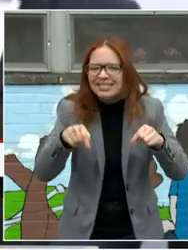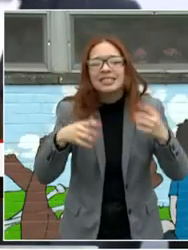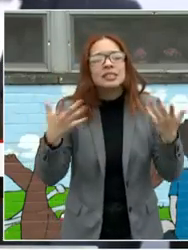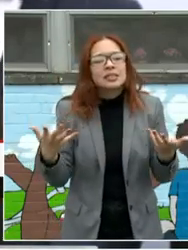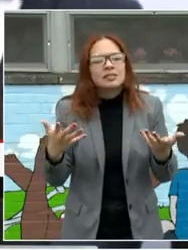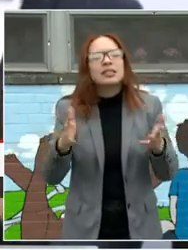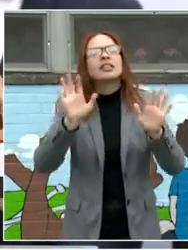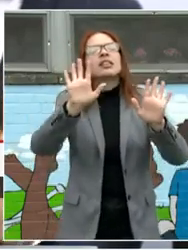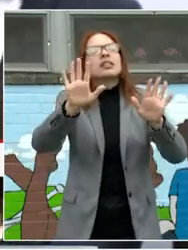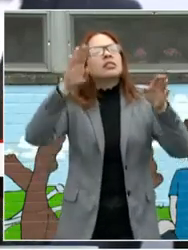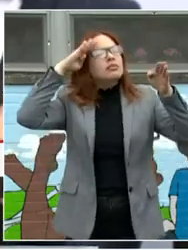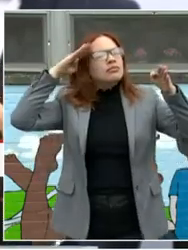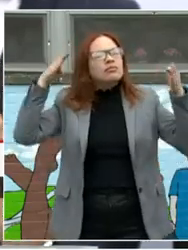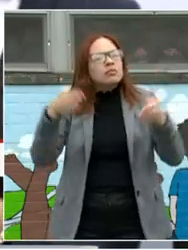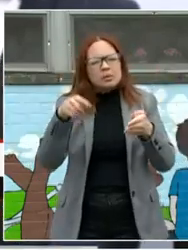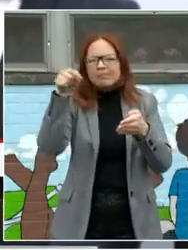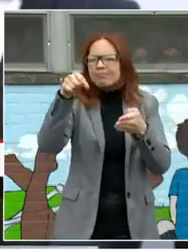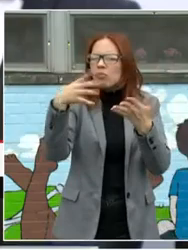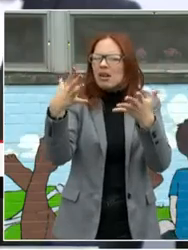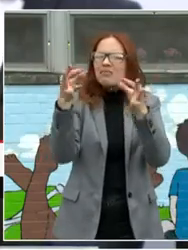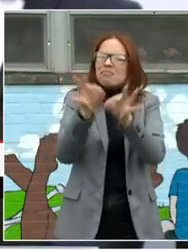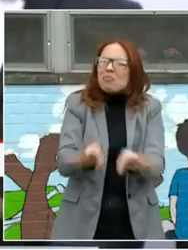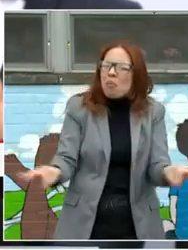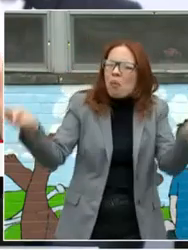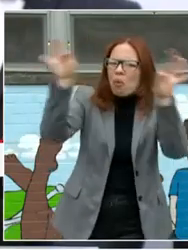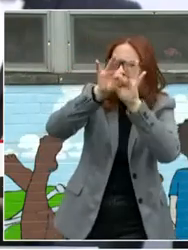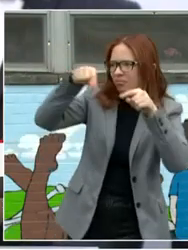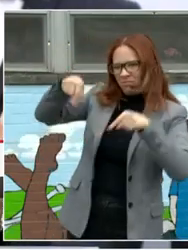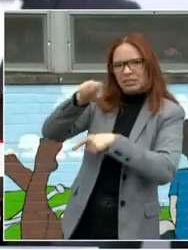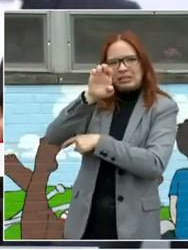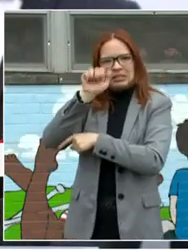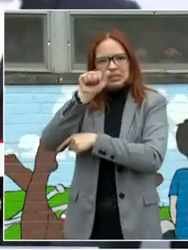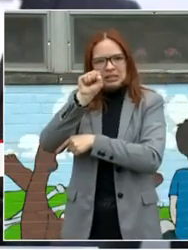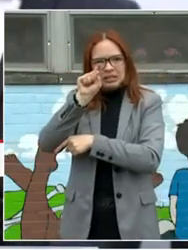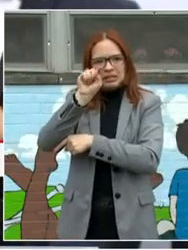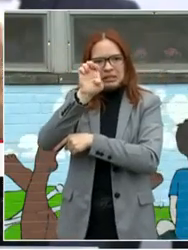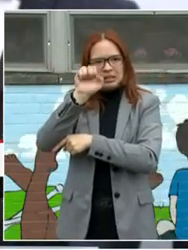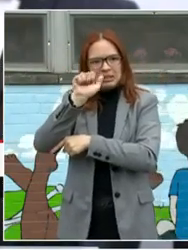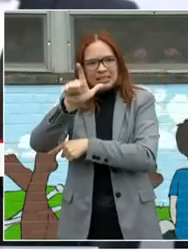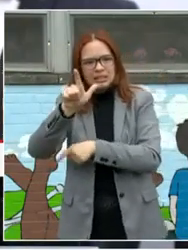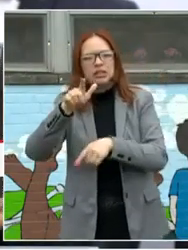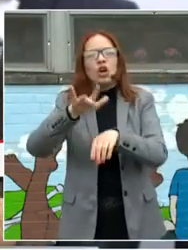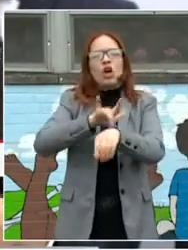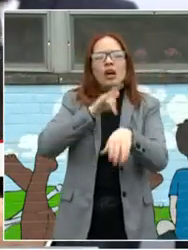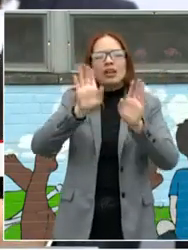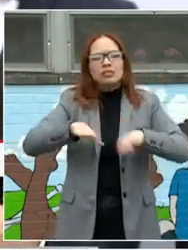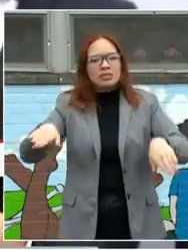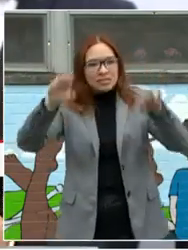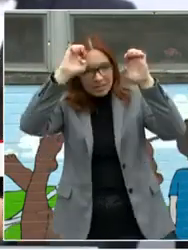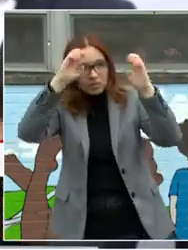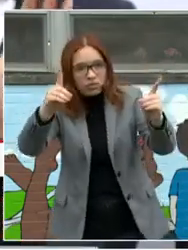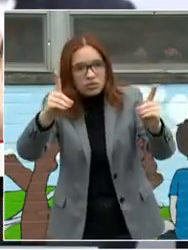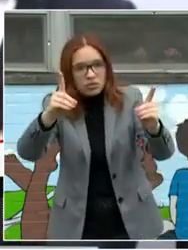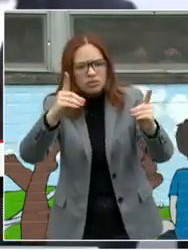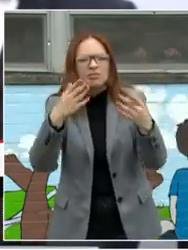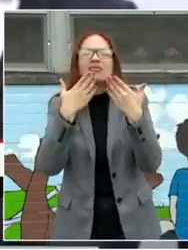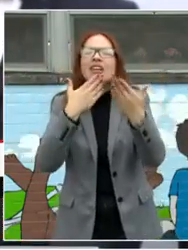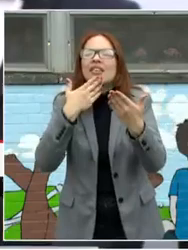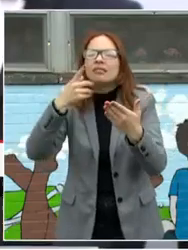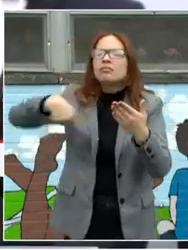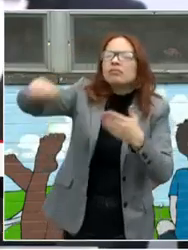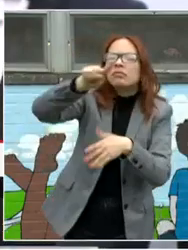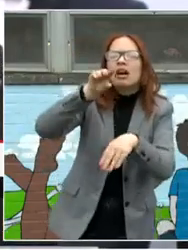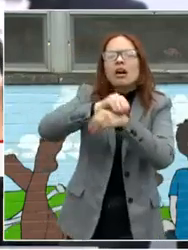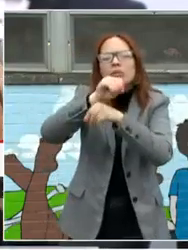importance of ECE and early childhood education. And so I also wanted to thank all of our advocates, our community leaders, our